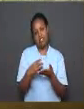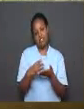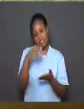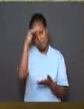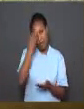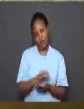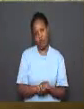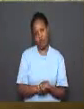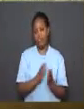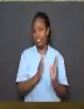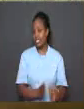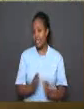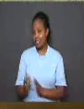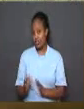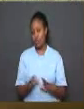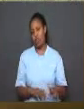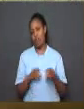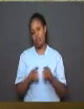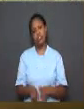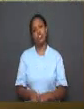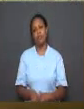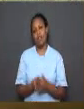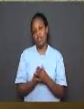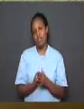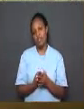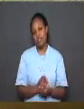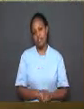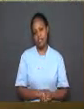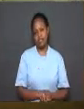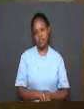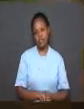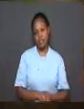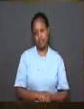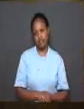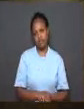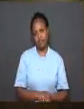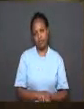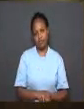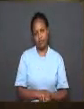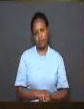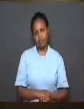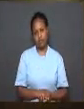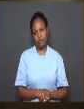civics. If you are ready, students, we will begin.